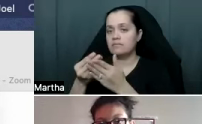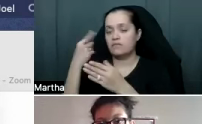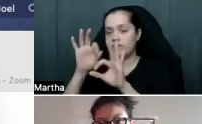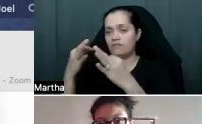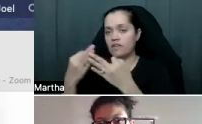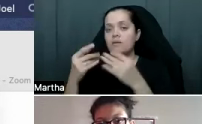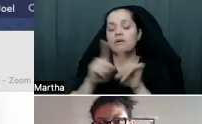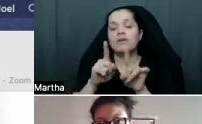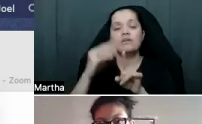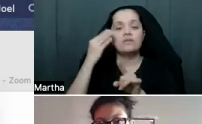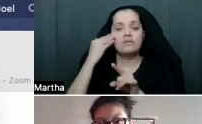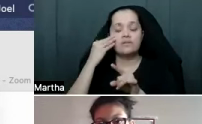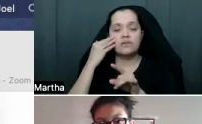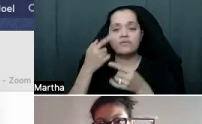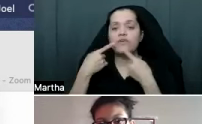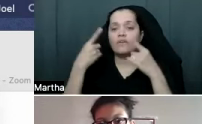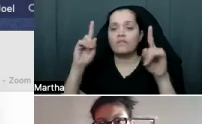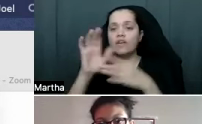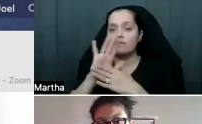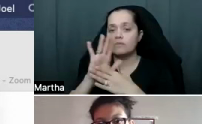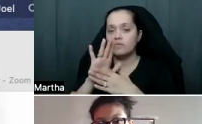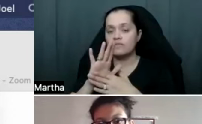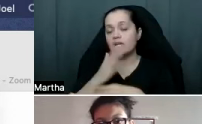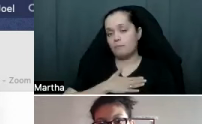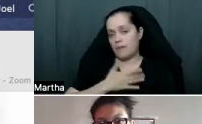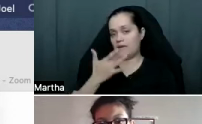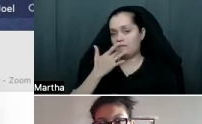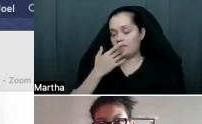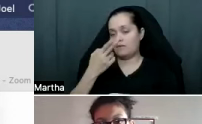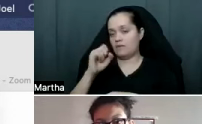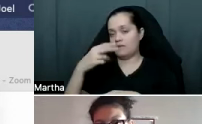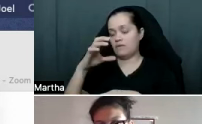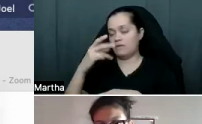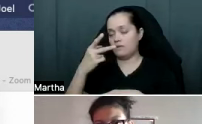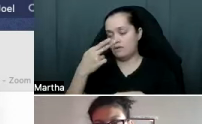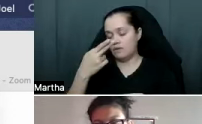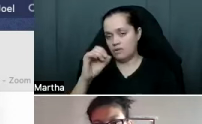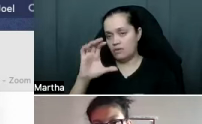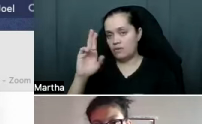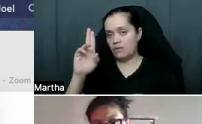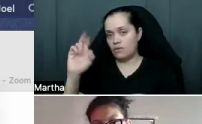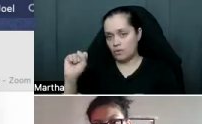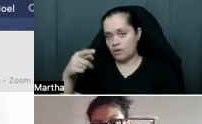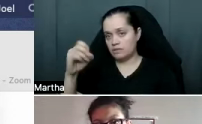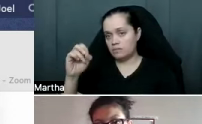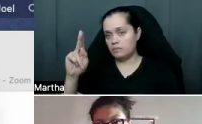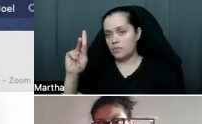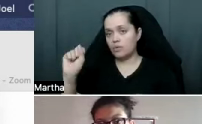also known for many famous movies, like my favorite, Hocus Pocus. And typically every year, there are